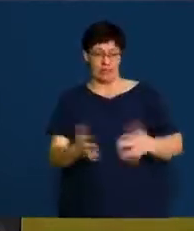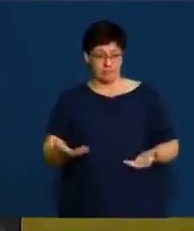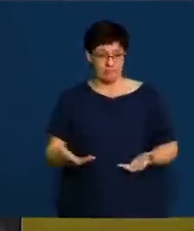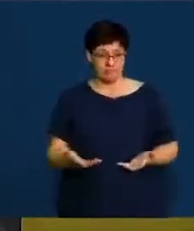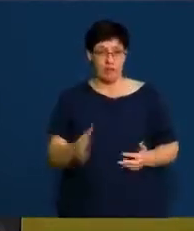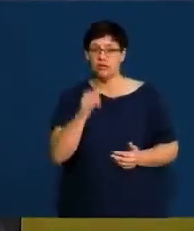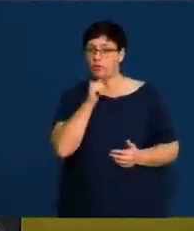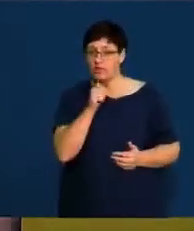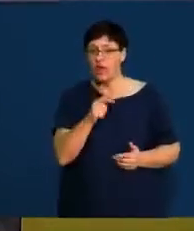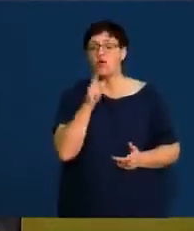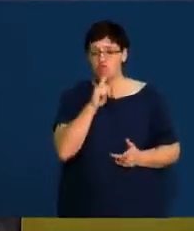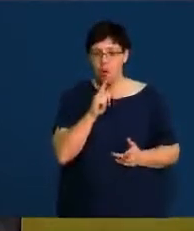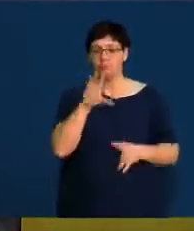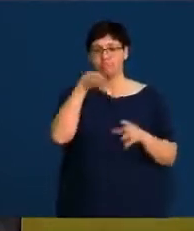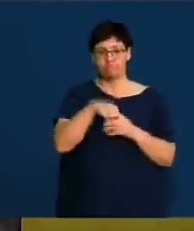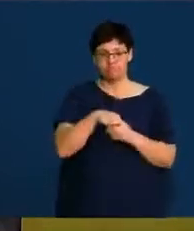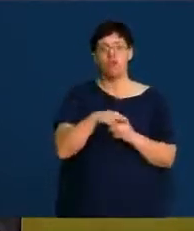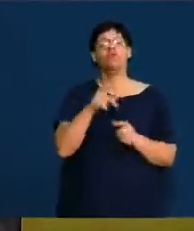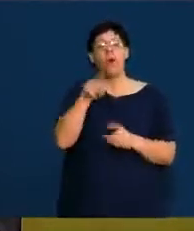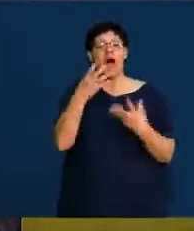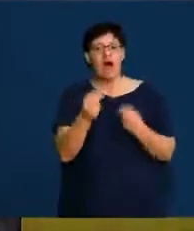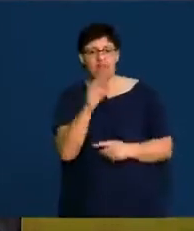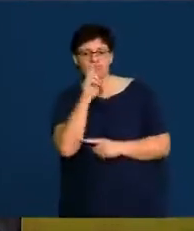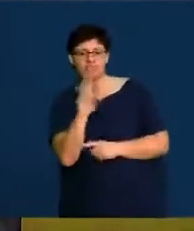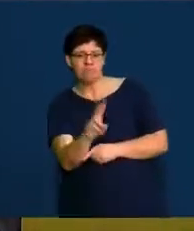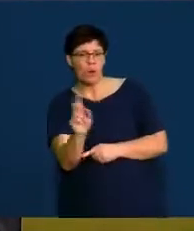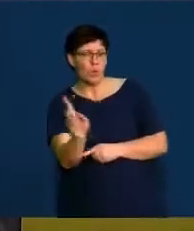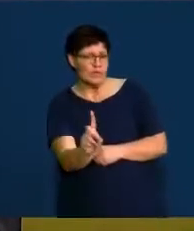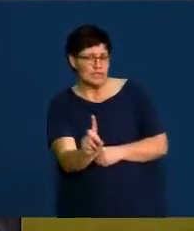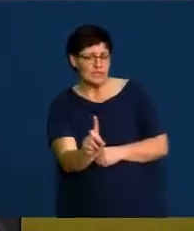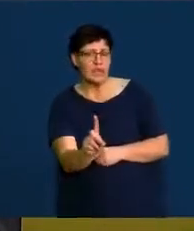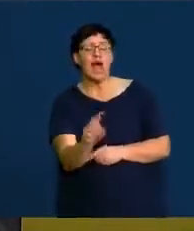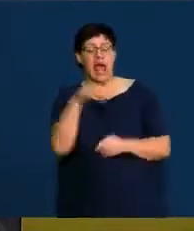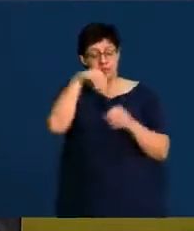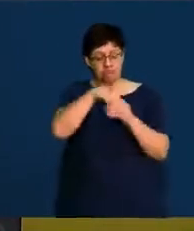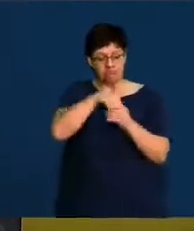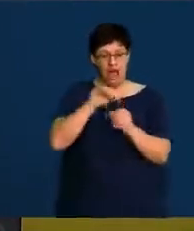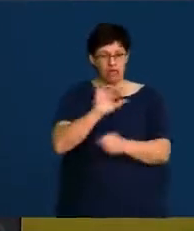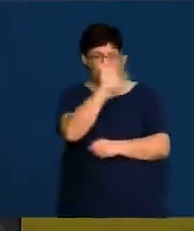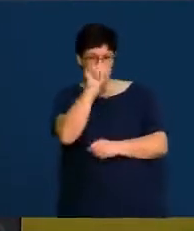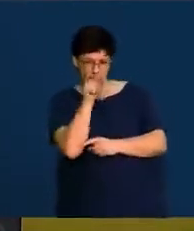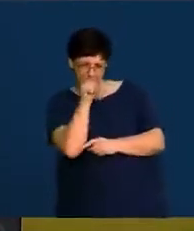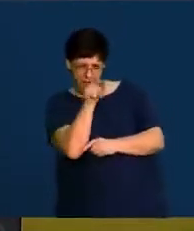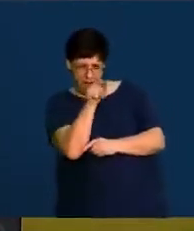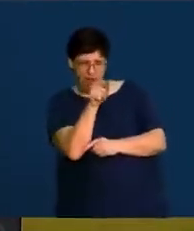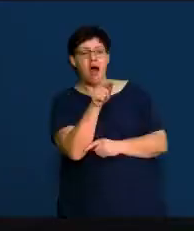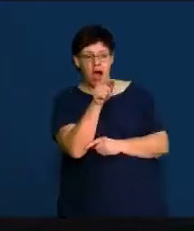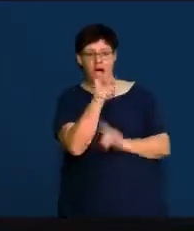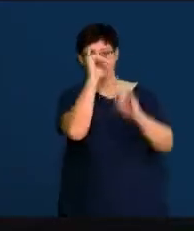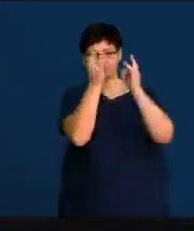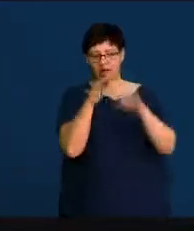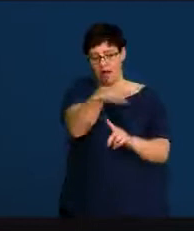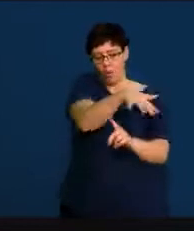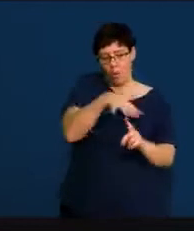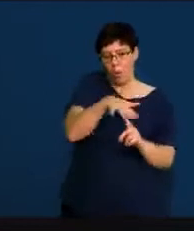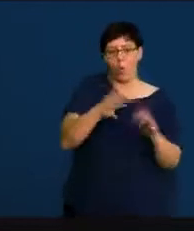we're examining precipitation, you've got to look at where in South Africa does that particular location lie.